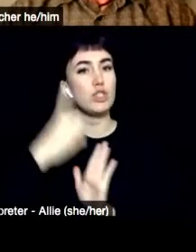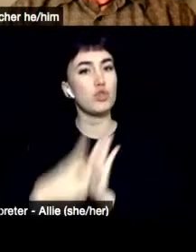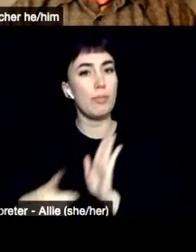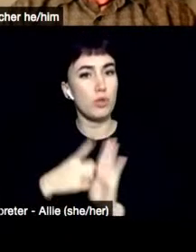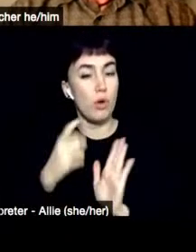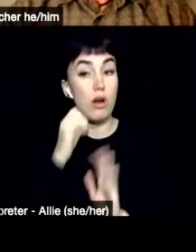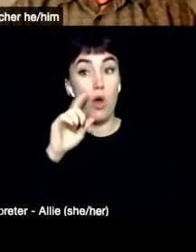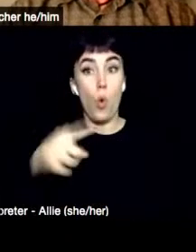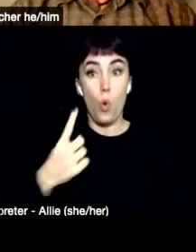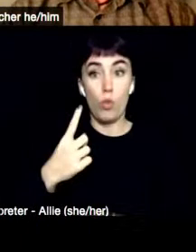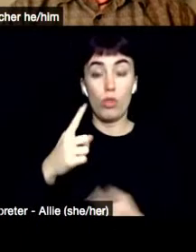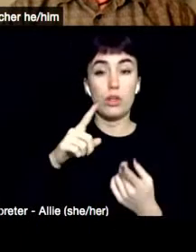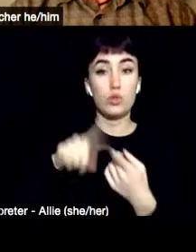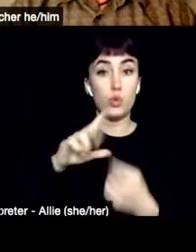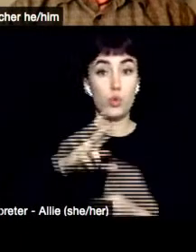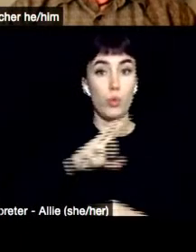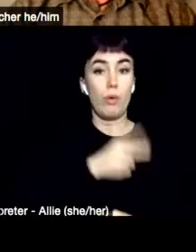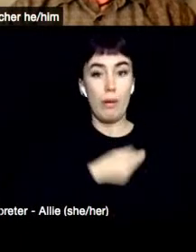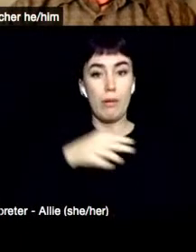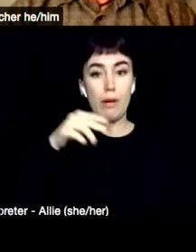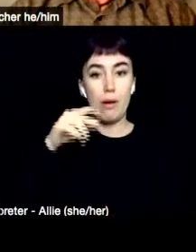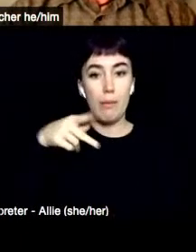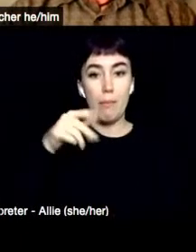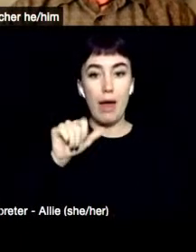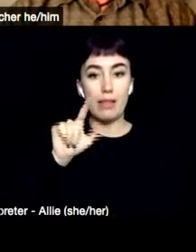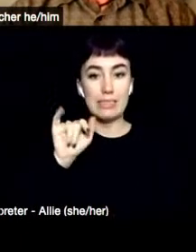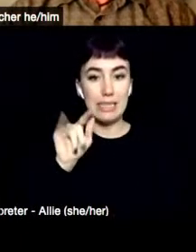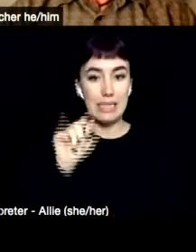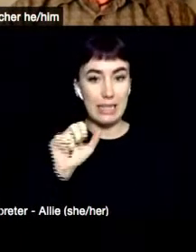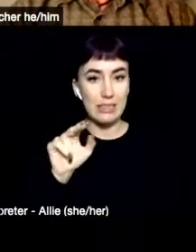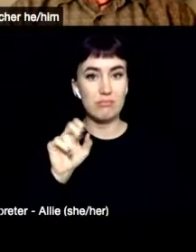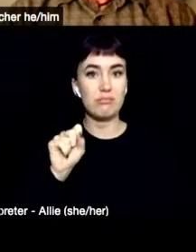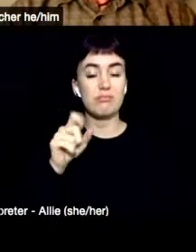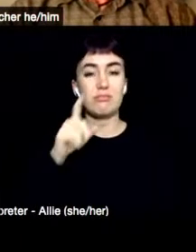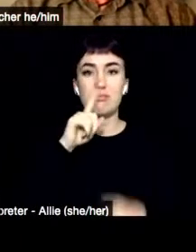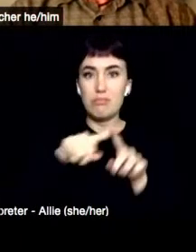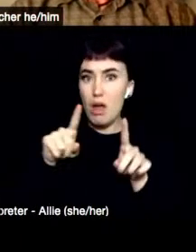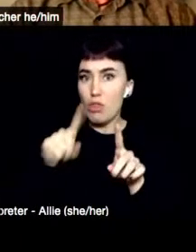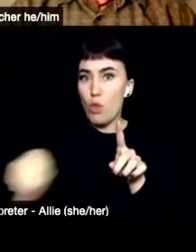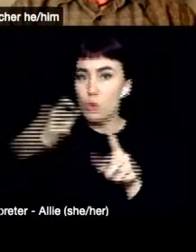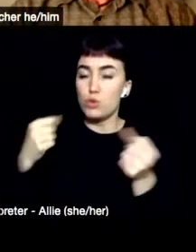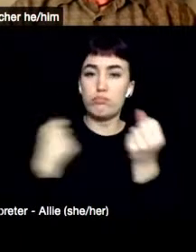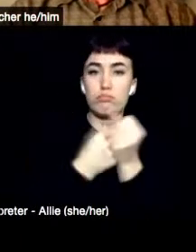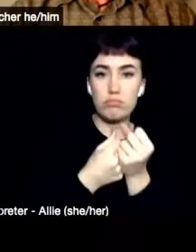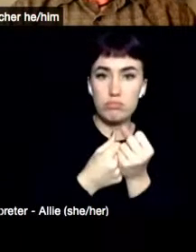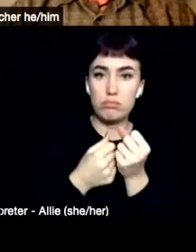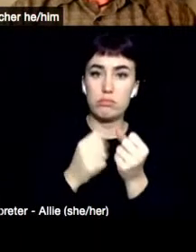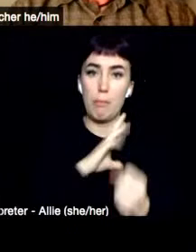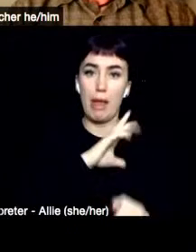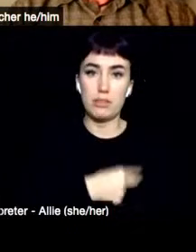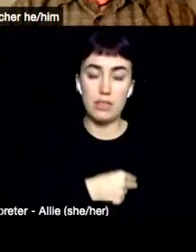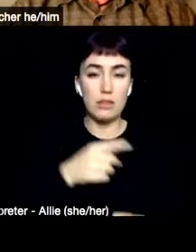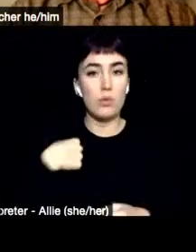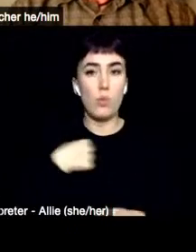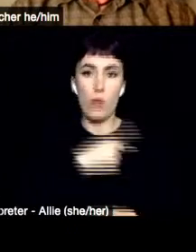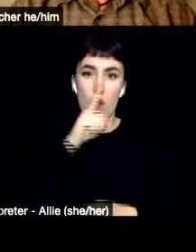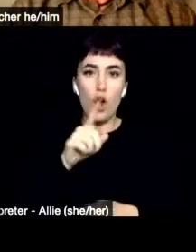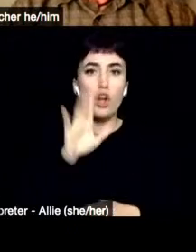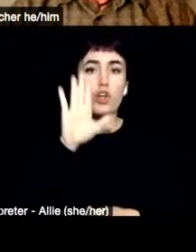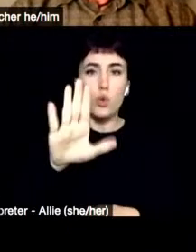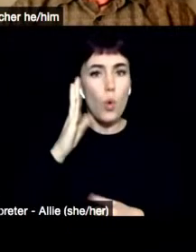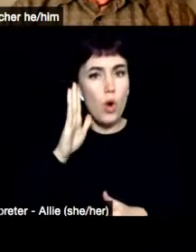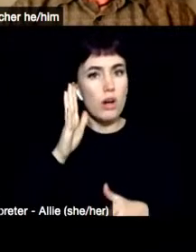not only towards Palestinians, but others who are choosing to stand in solidarity with Palestine. We too are your